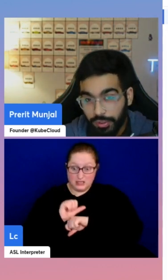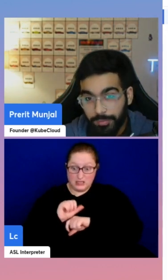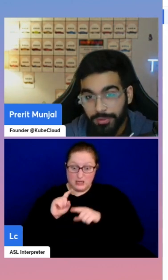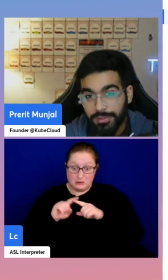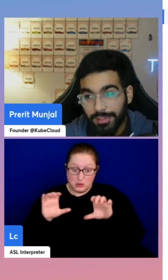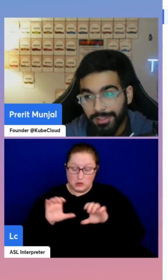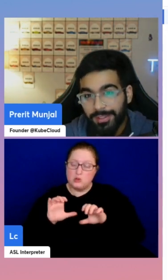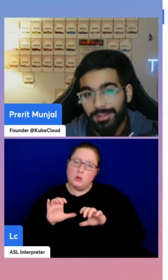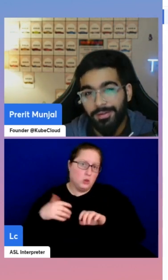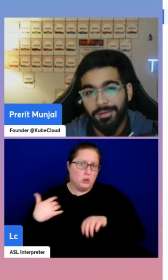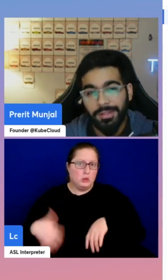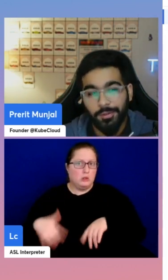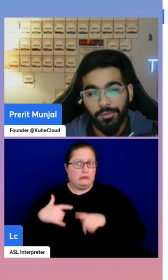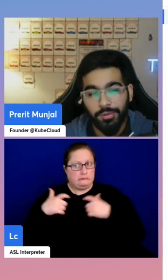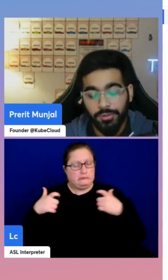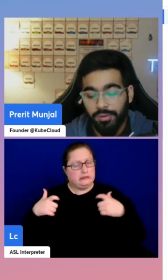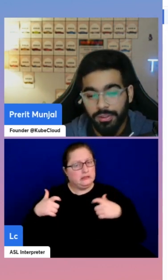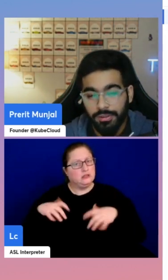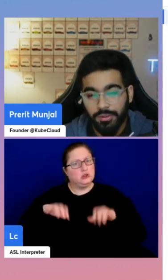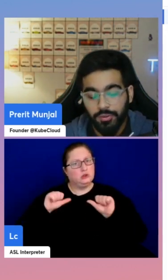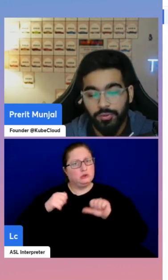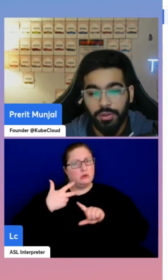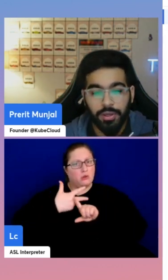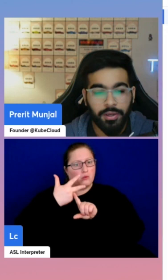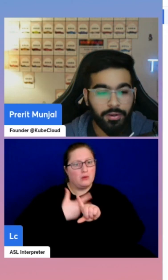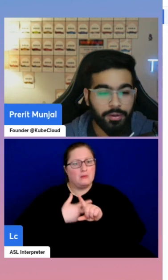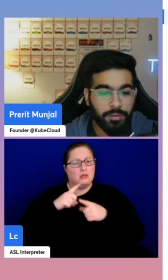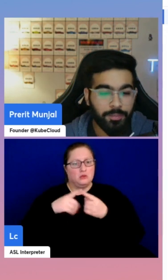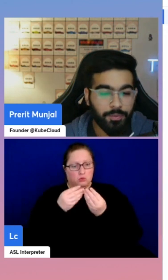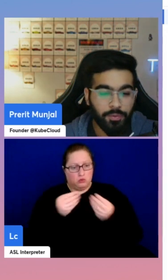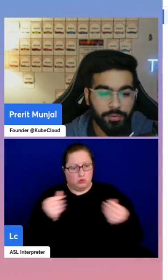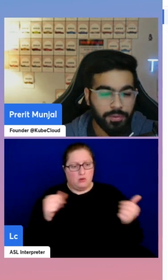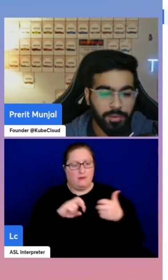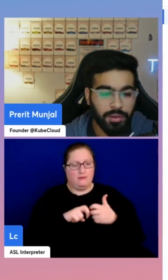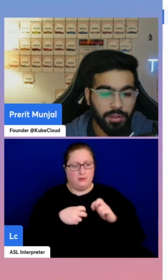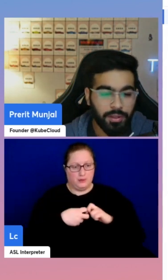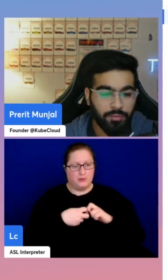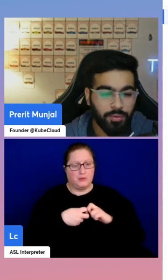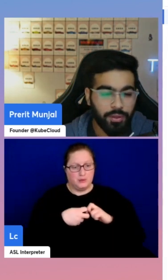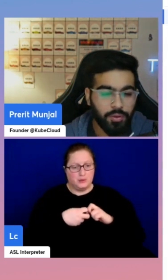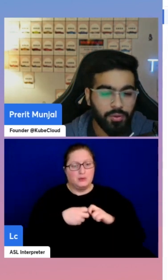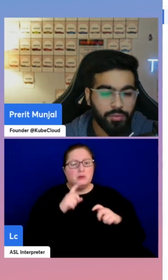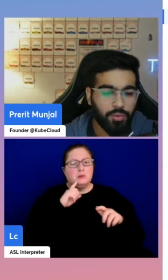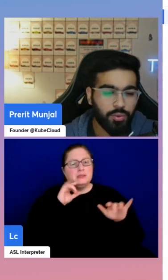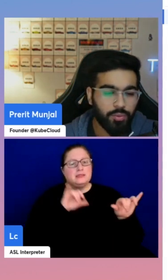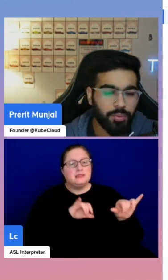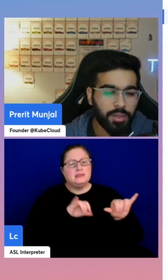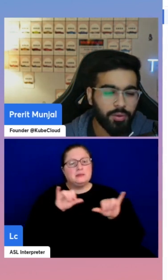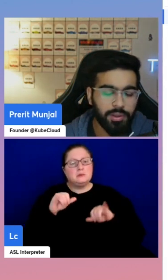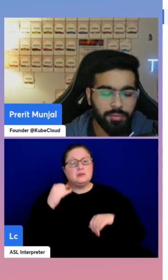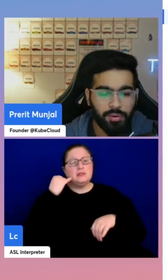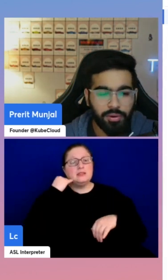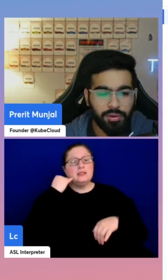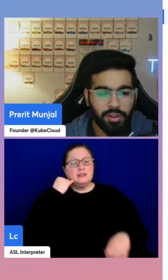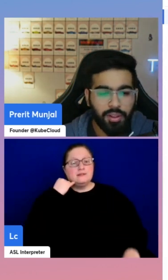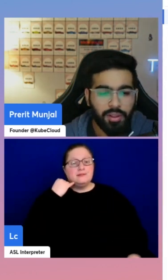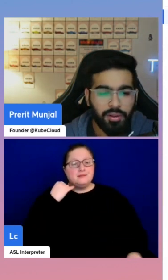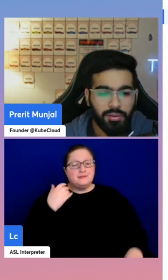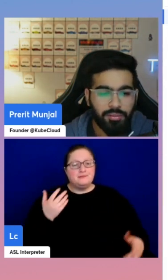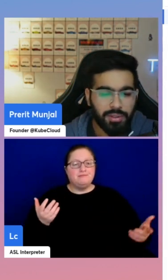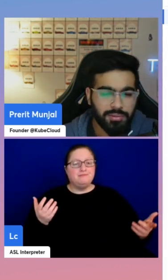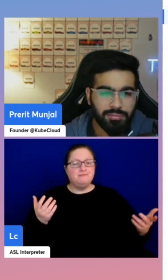near about 3 months to resolve this issue. And so similarly, if we go to BigQuery